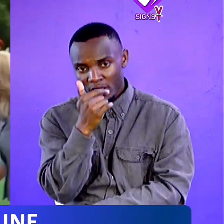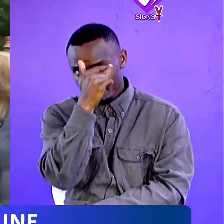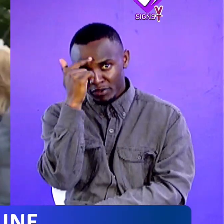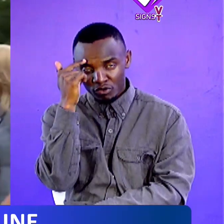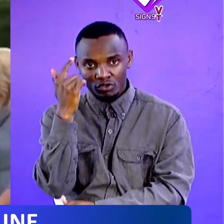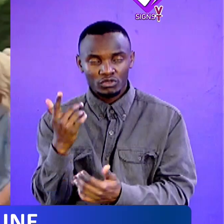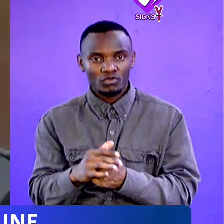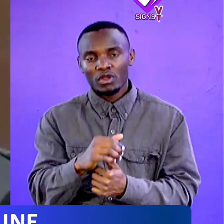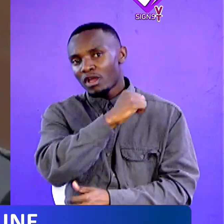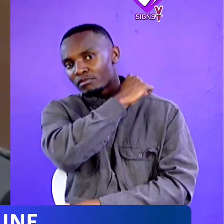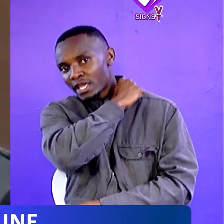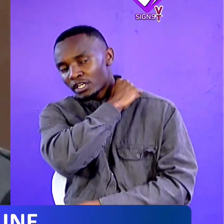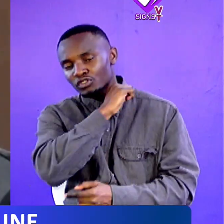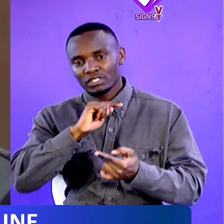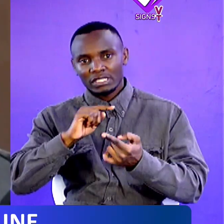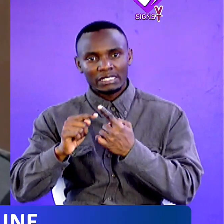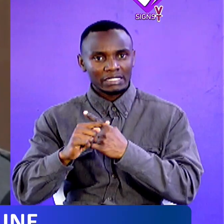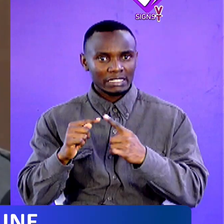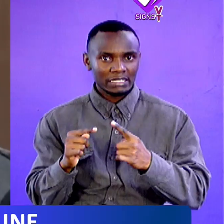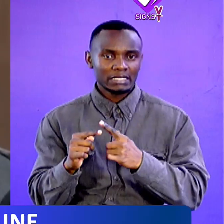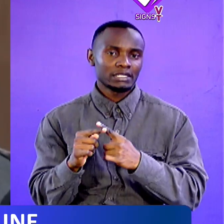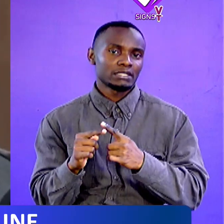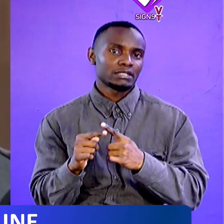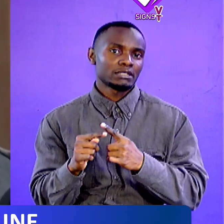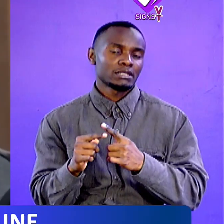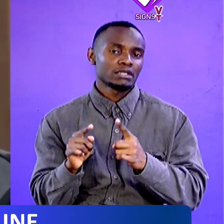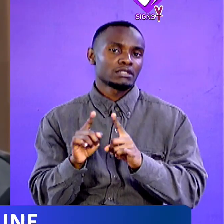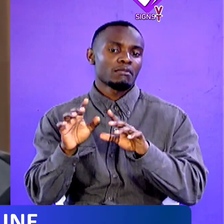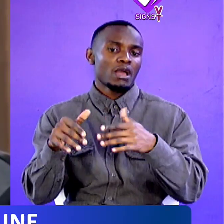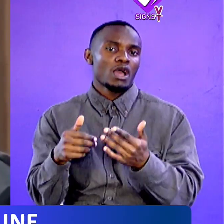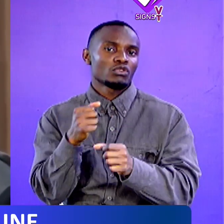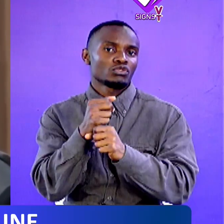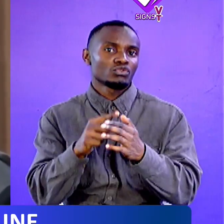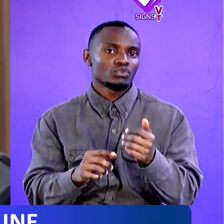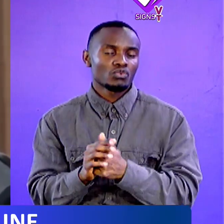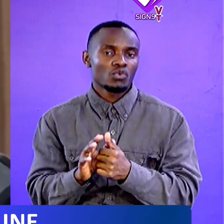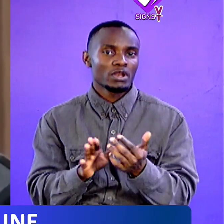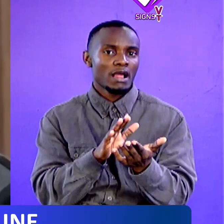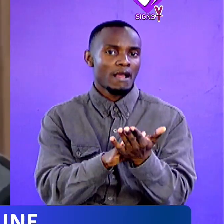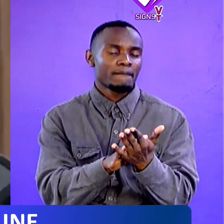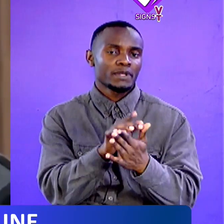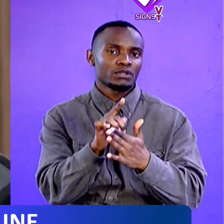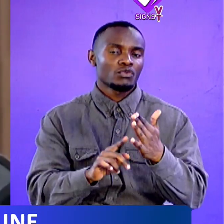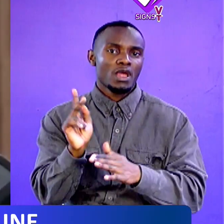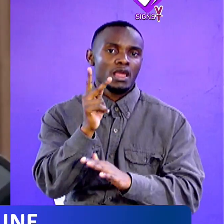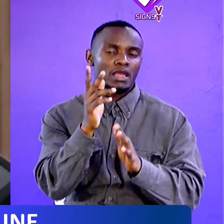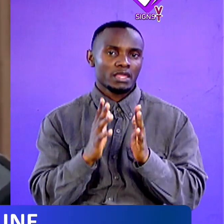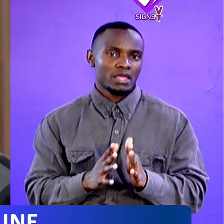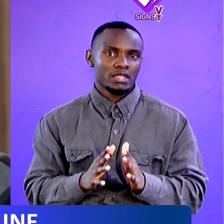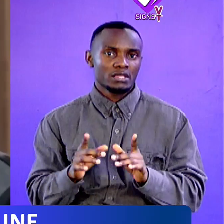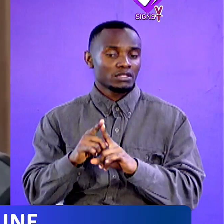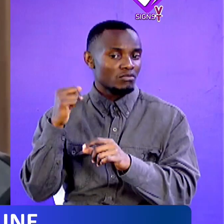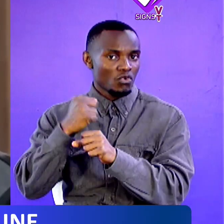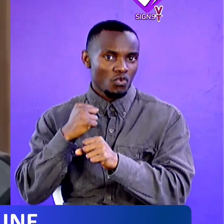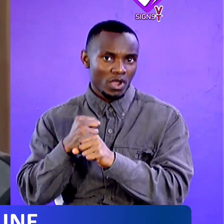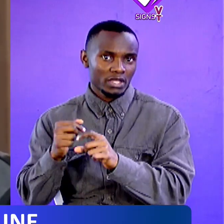killings. I want to appeal to the people of Kenya living here and working here in the United States to take time to lobby